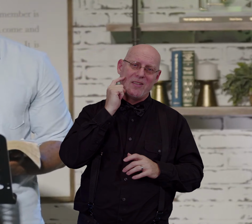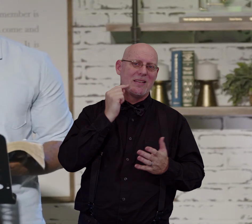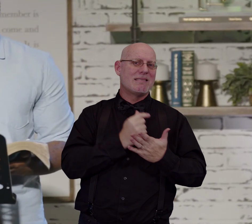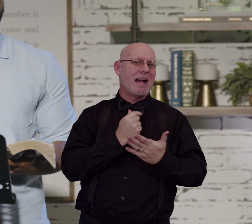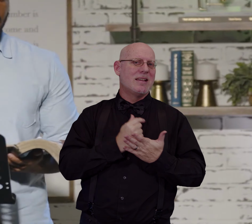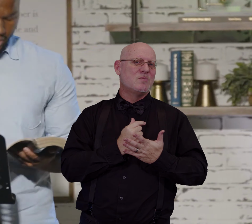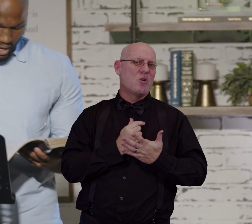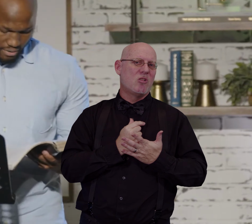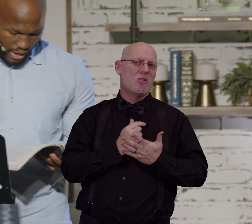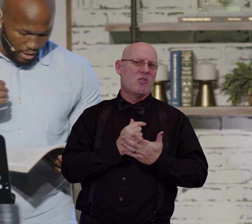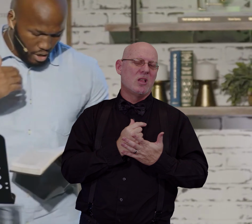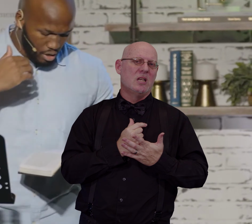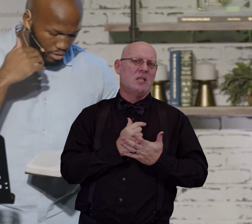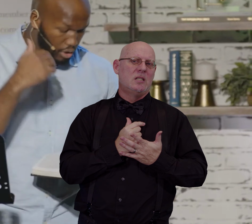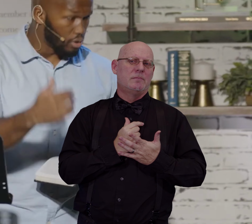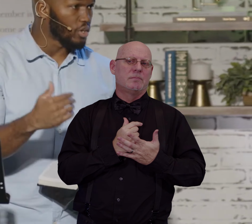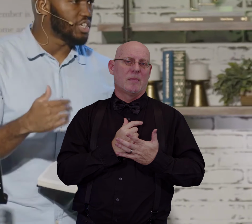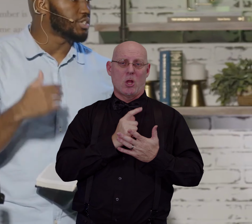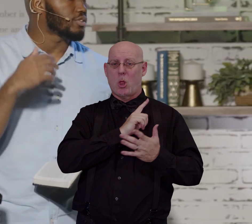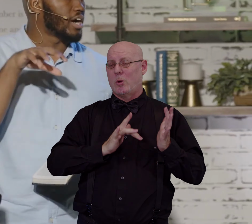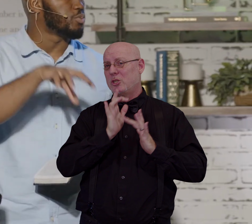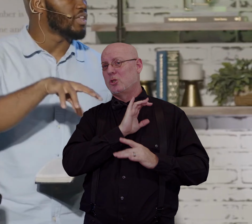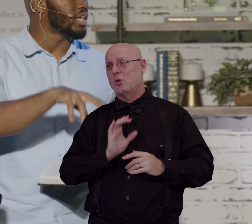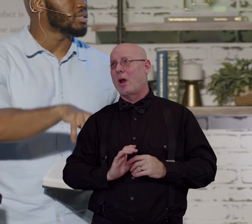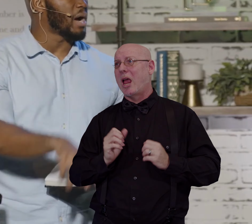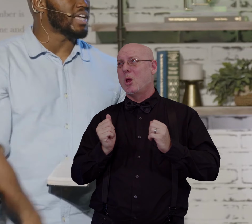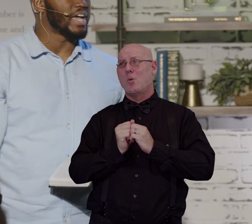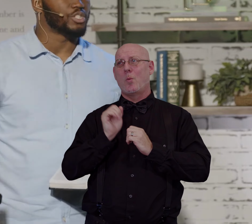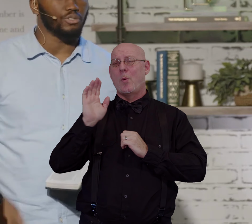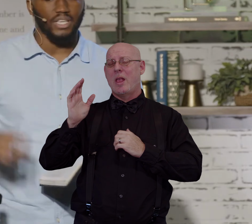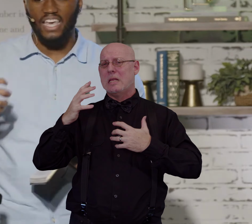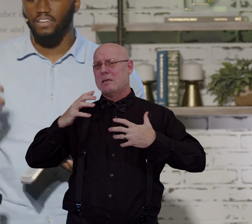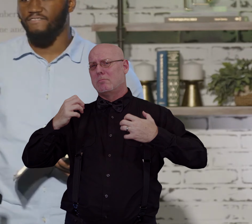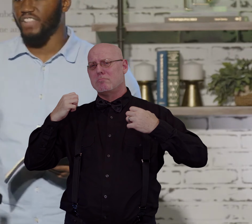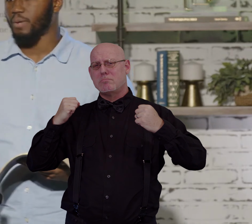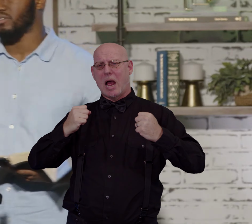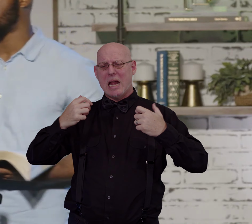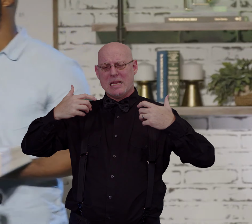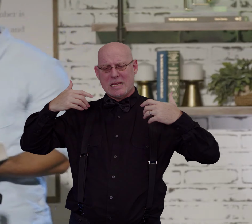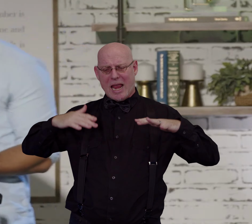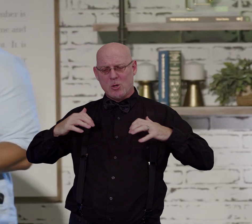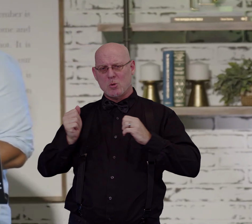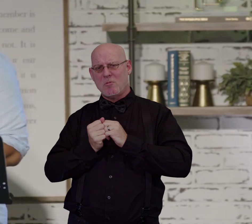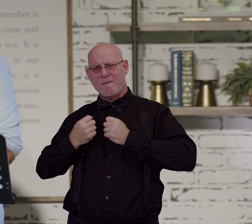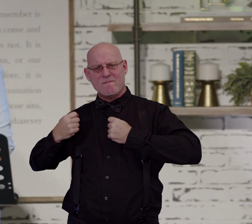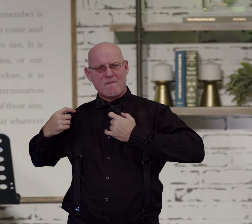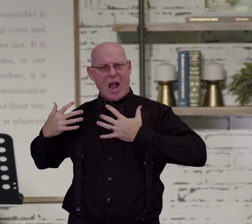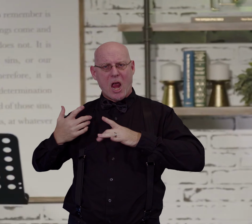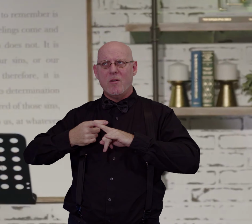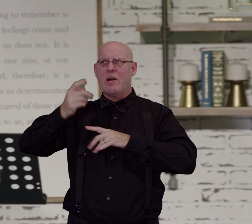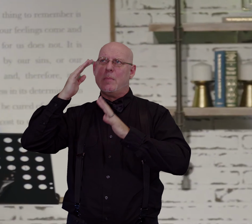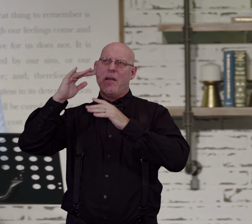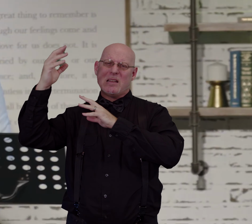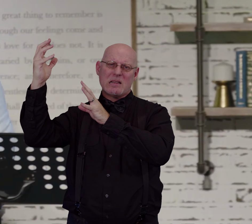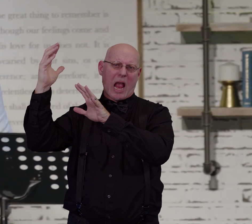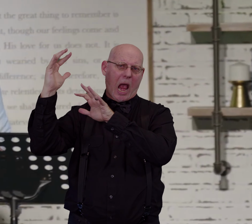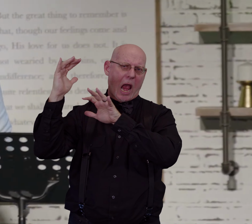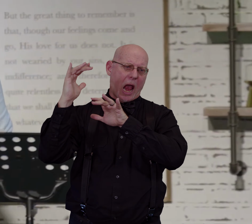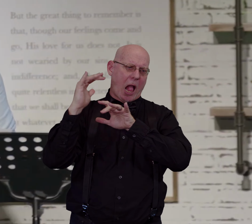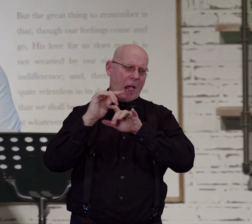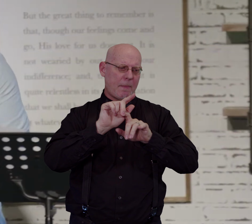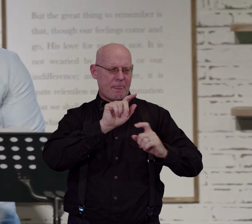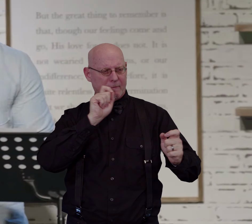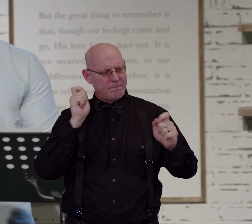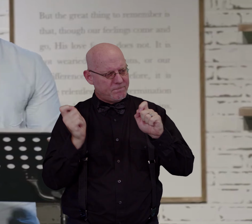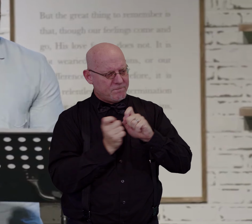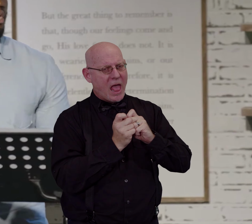gospel, he is saying that the Lord Jesus Christ with his mighty angels in flaming fire from heaven is coming to